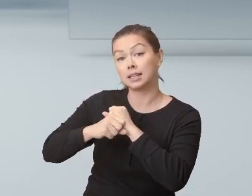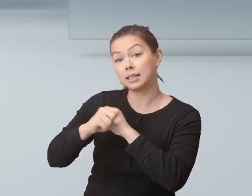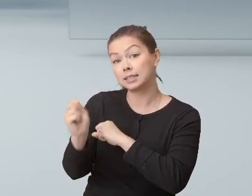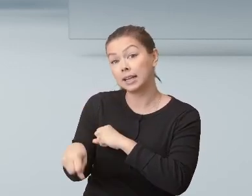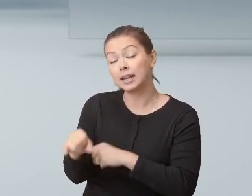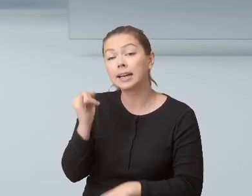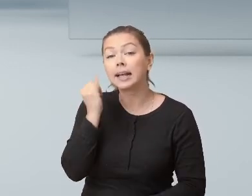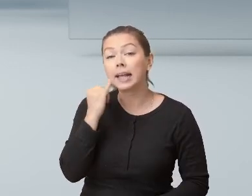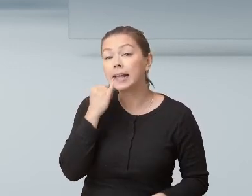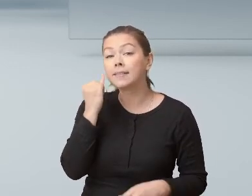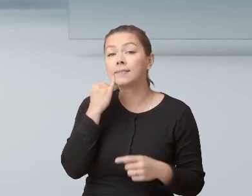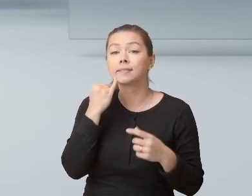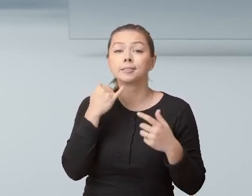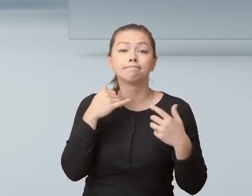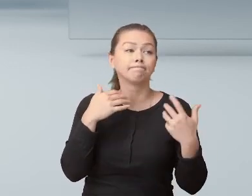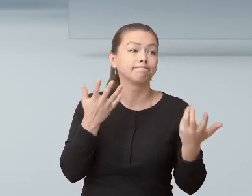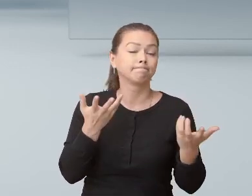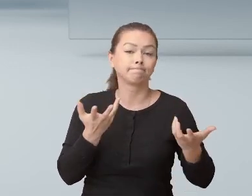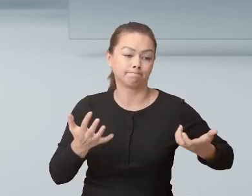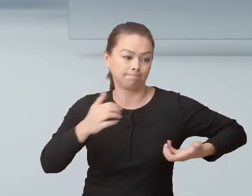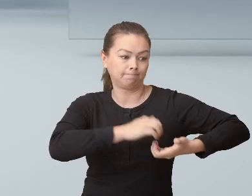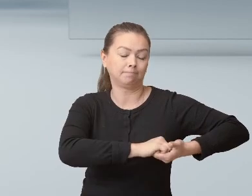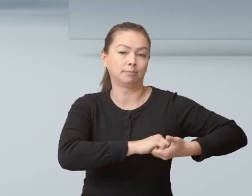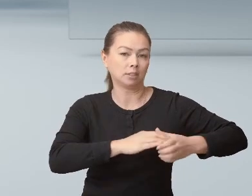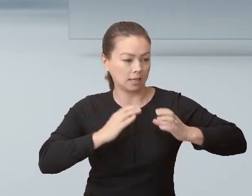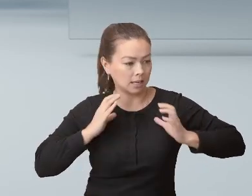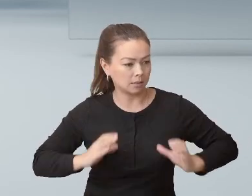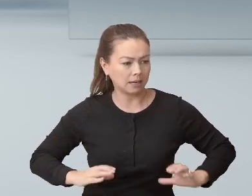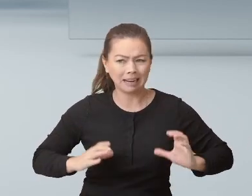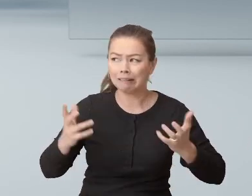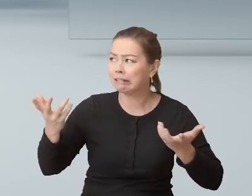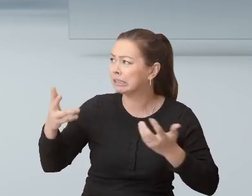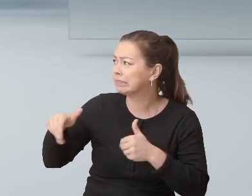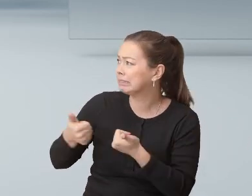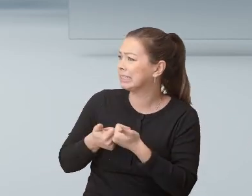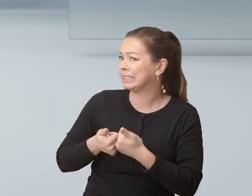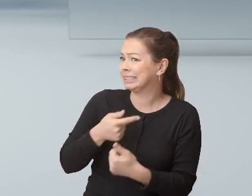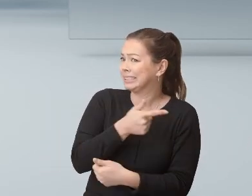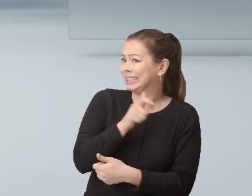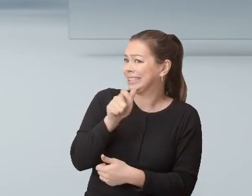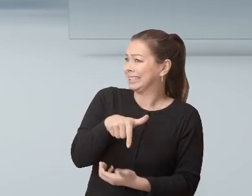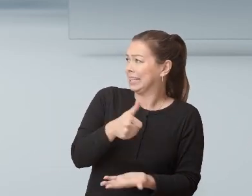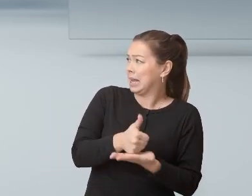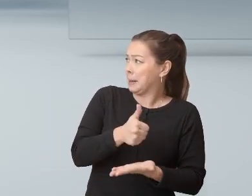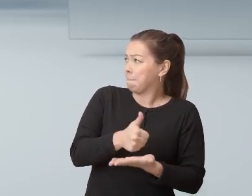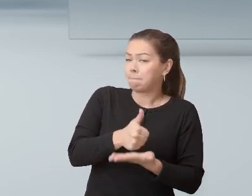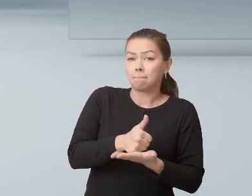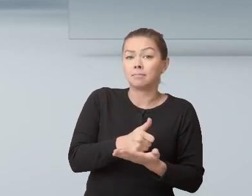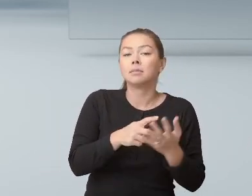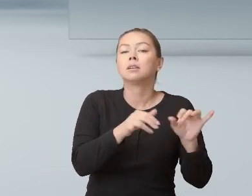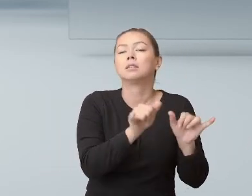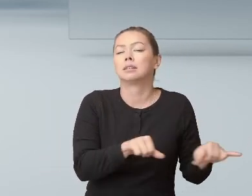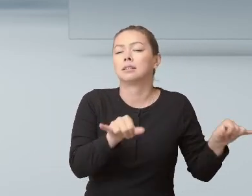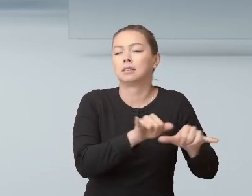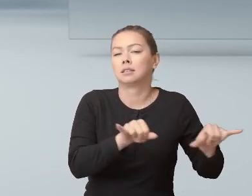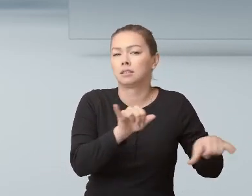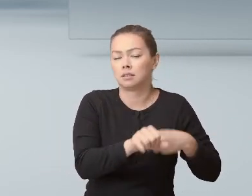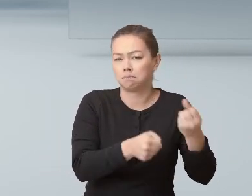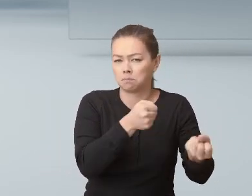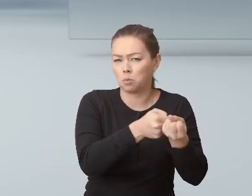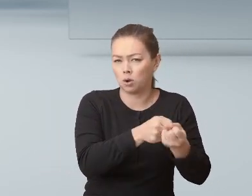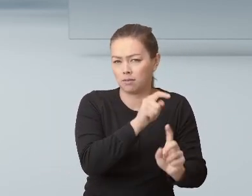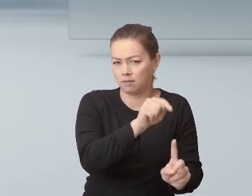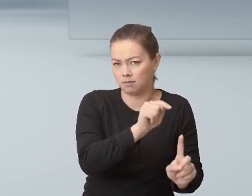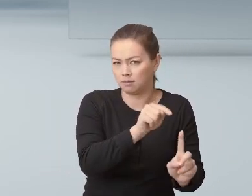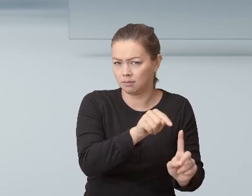customer's partner to go to Microsoft and say, I just need help with this problem. That's mainstream support. Extended support is none